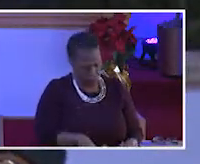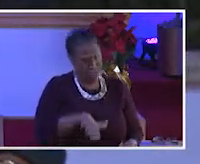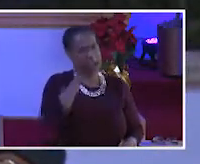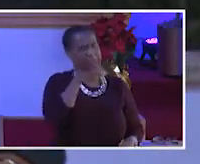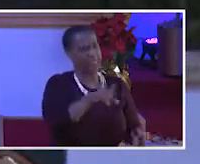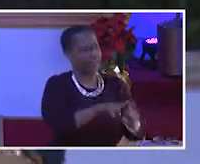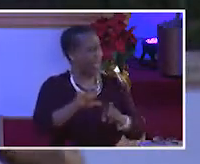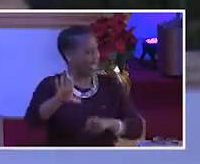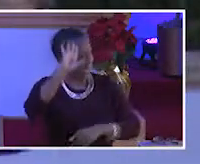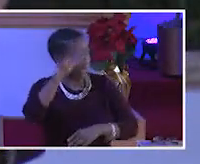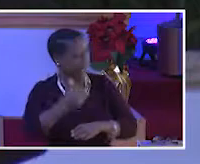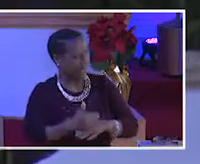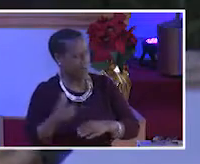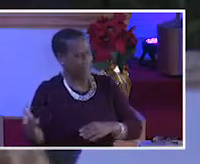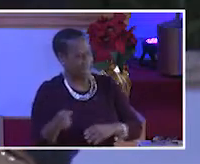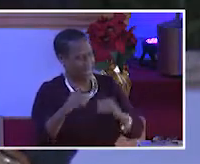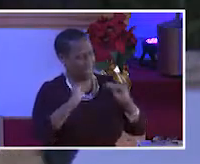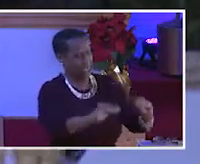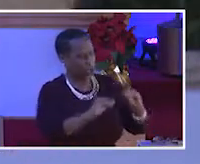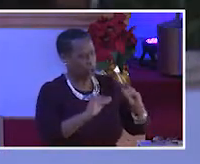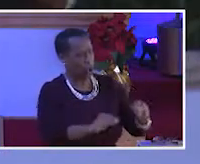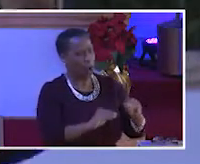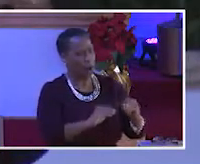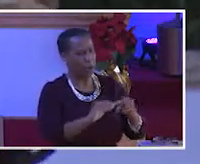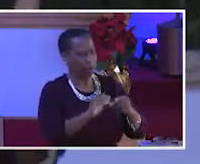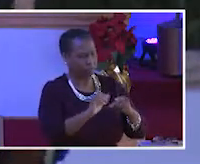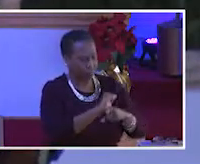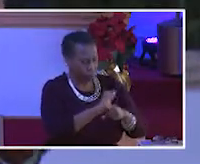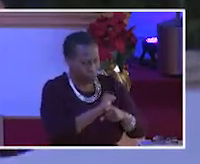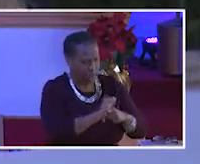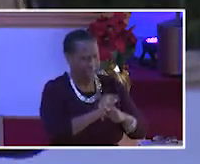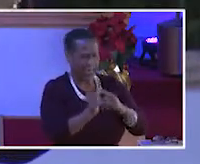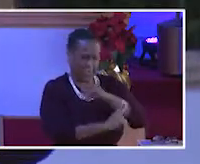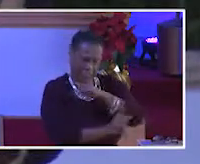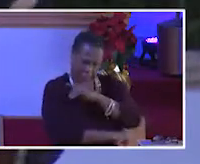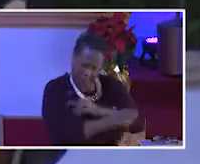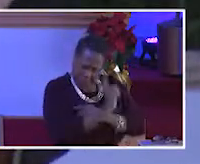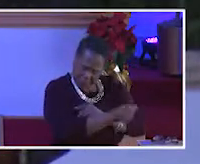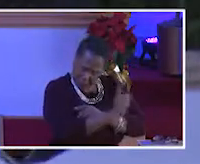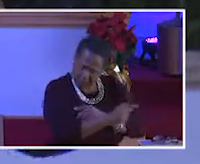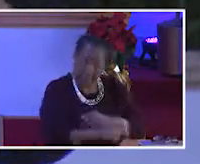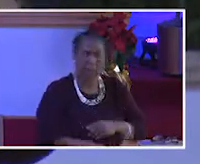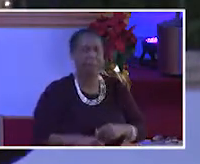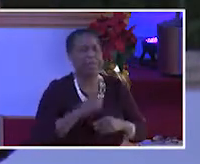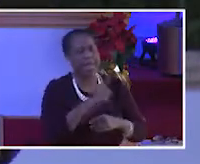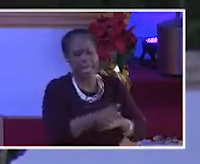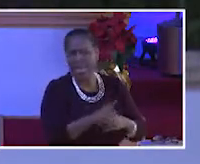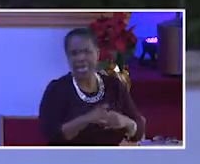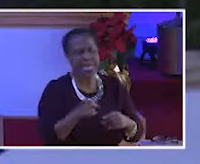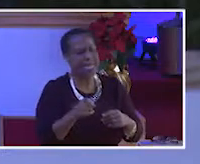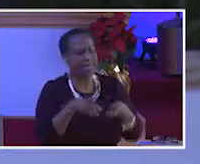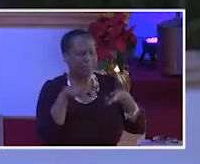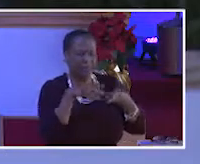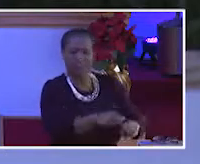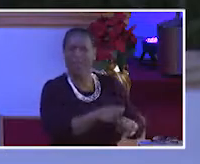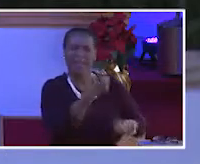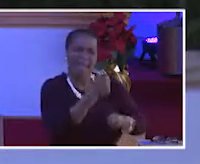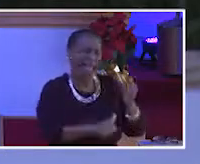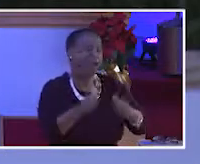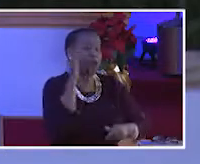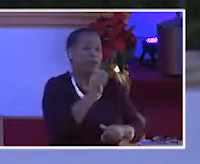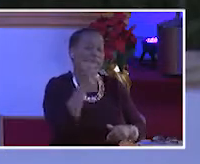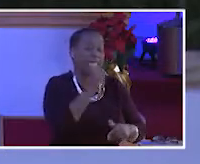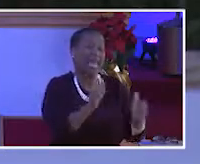own son. He taught him a trade. He disciplined him when needed. He spent every day with